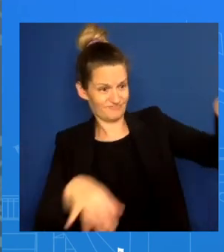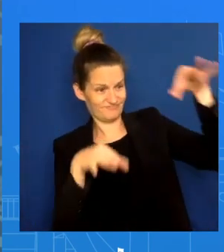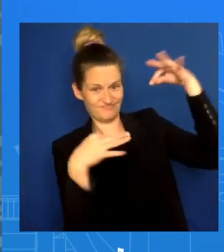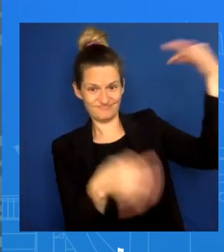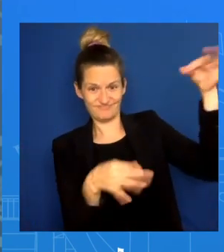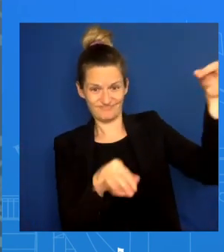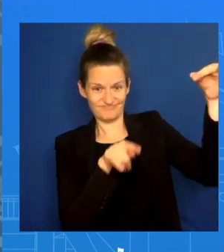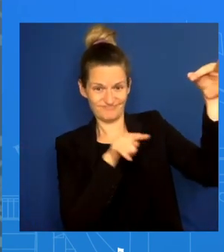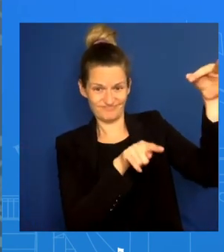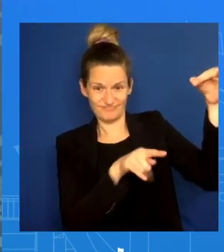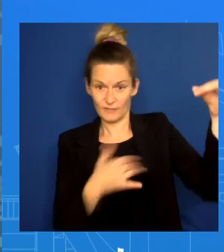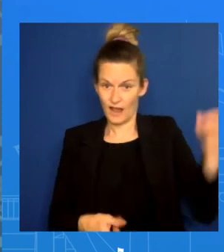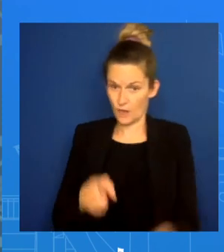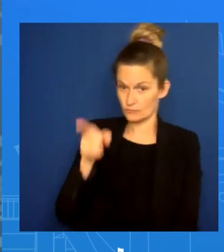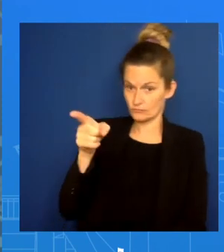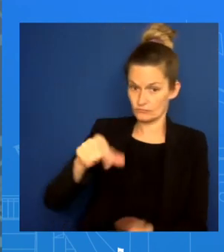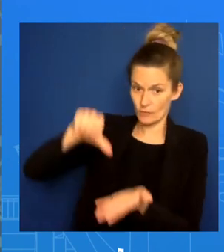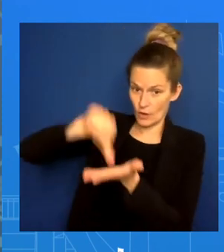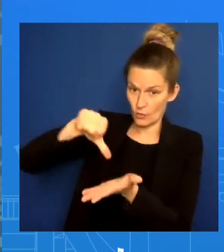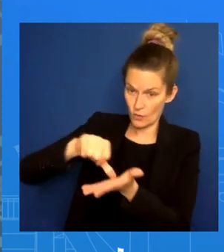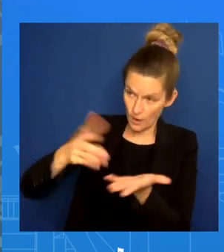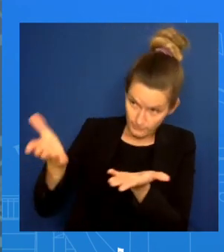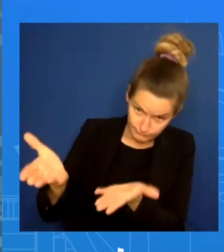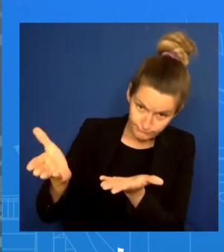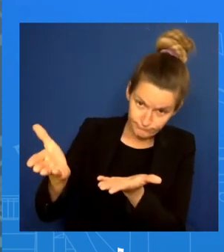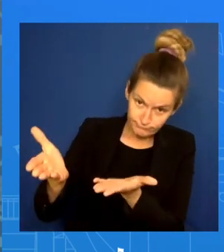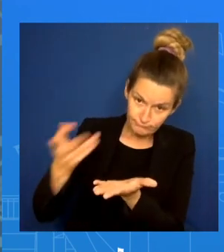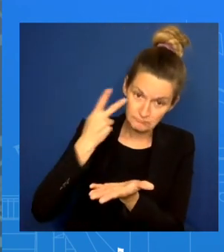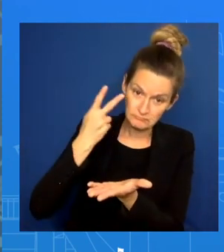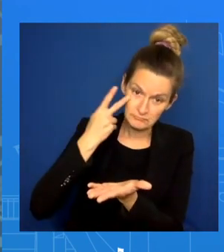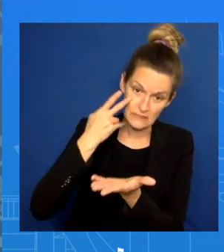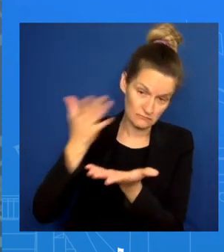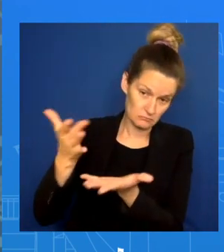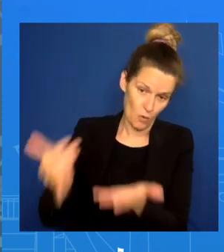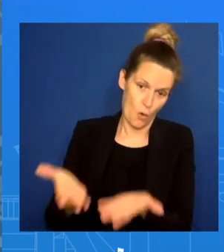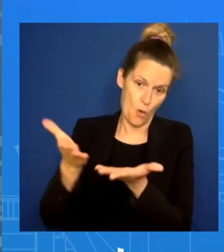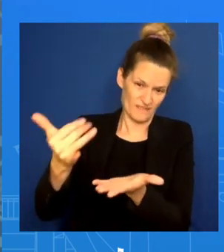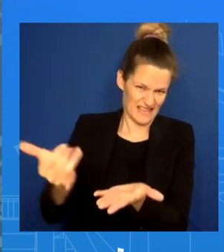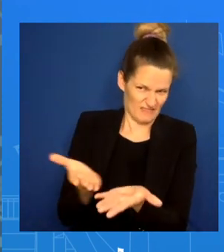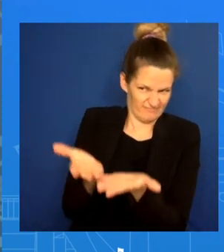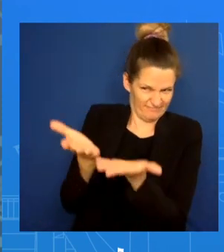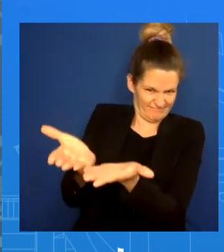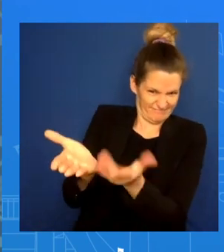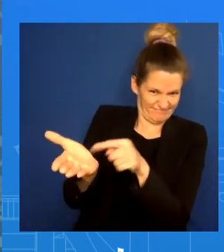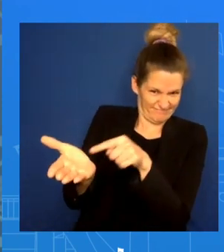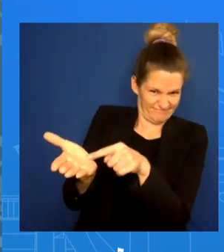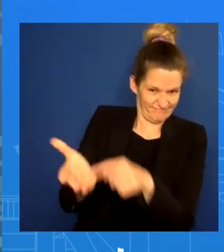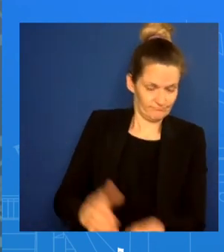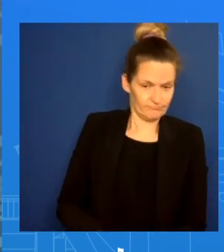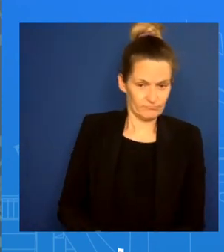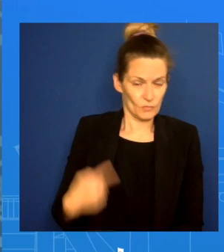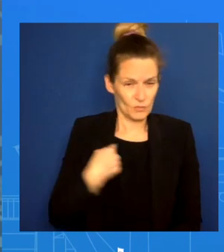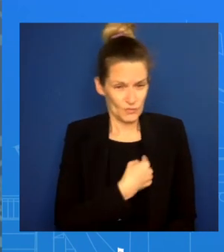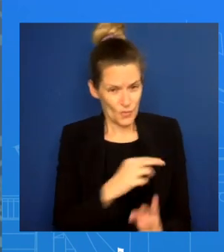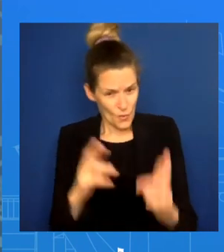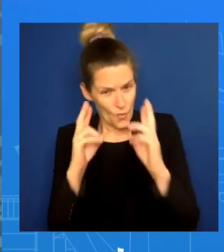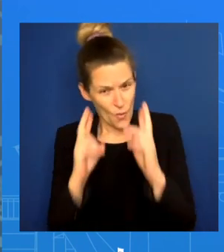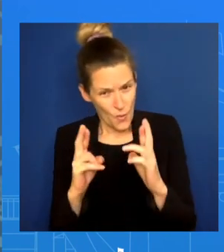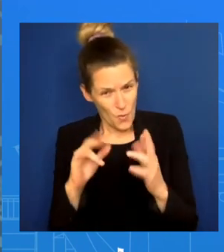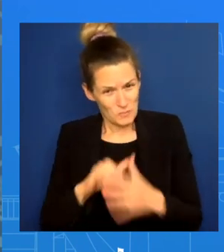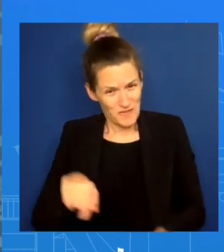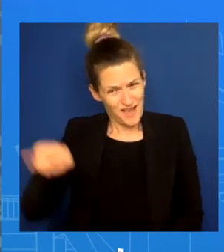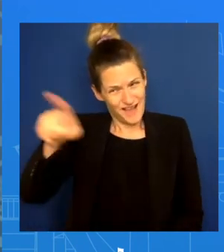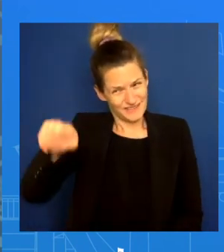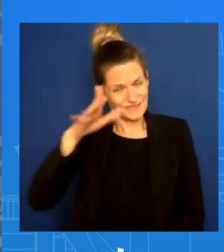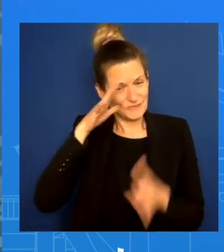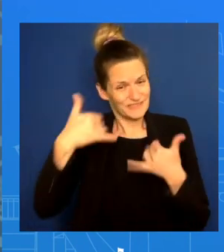I don't want to hypothesize, we still hope that they'll come back into compliance, and it's not just us, our European partners feel the same way. But short of that, the president has